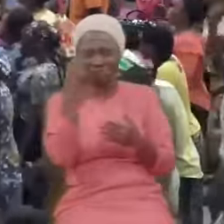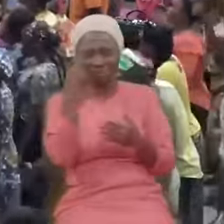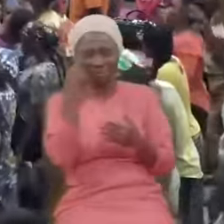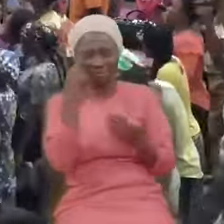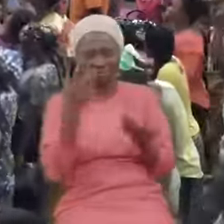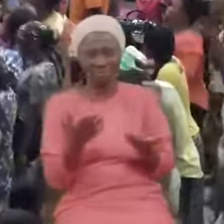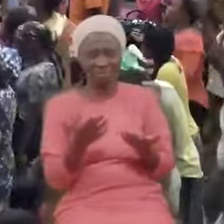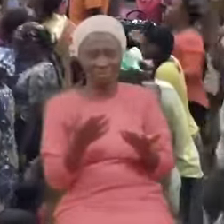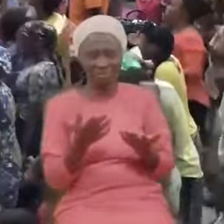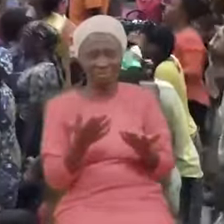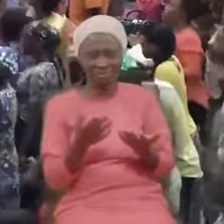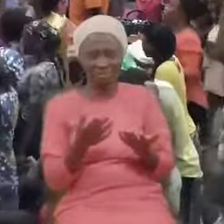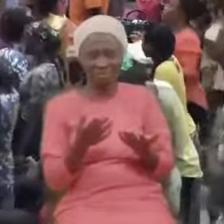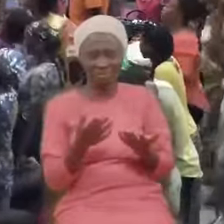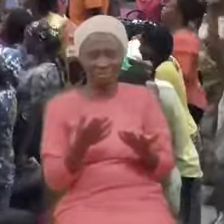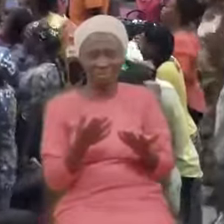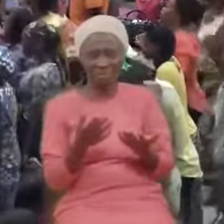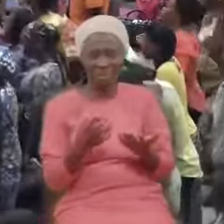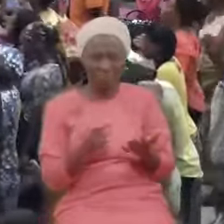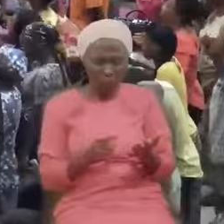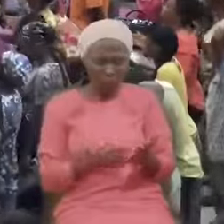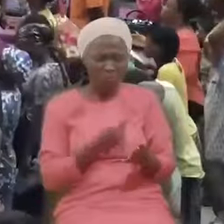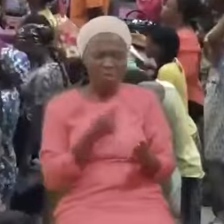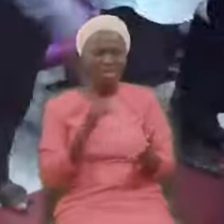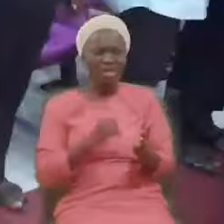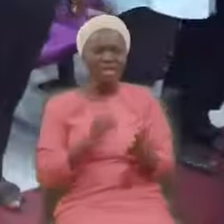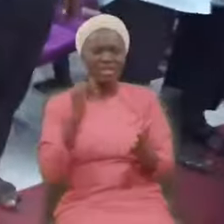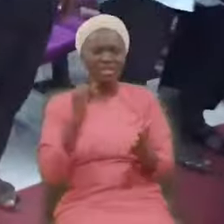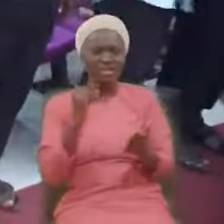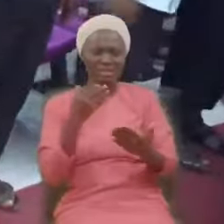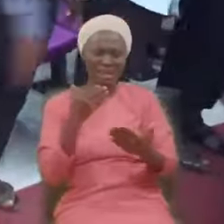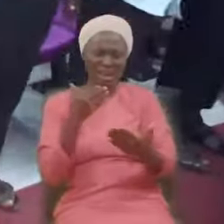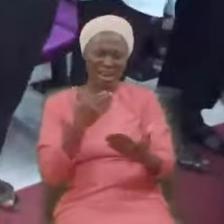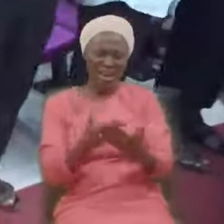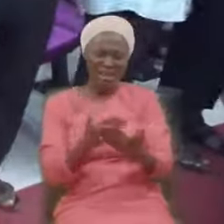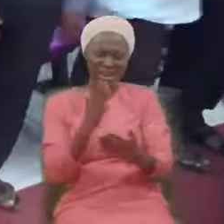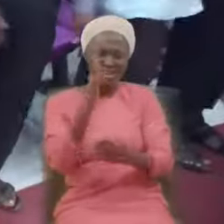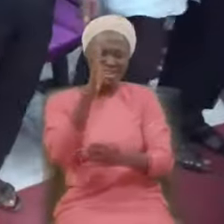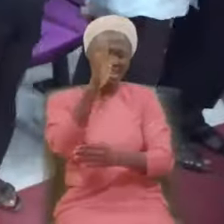Once it's getting to evening, you can't see anything, virtually anything.